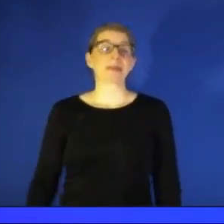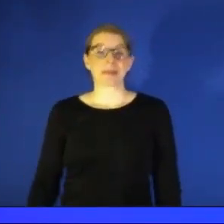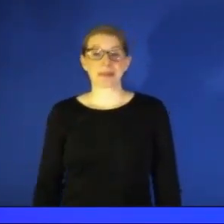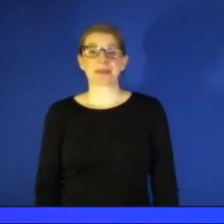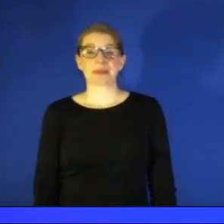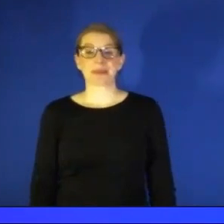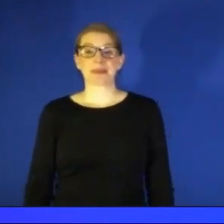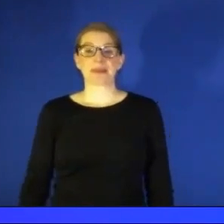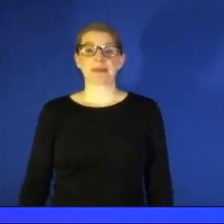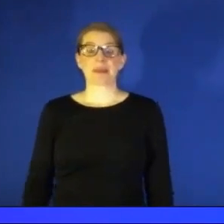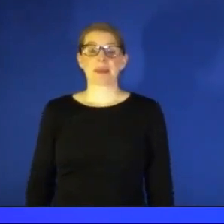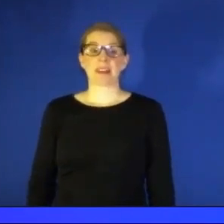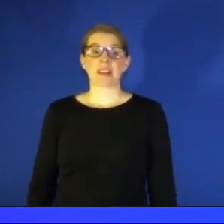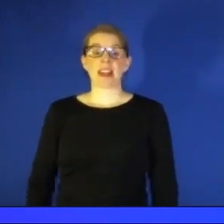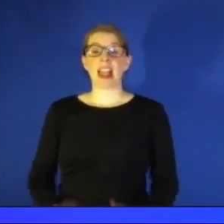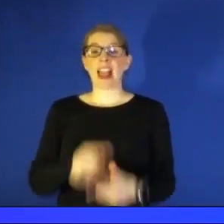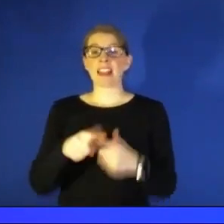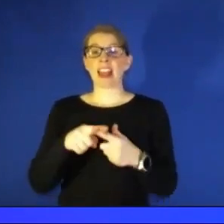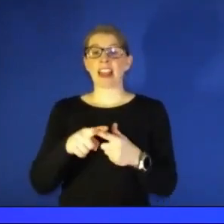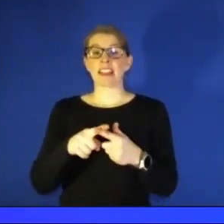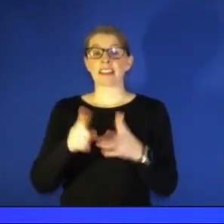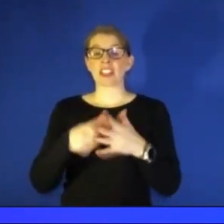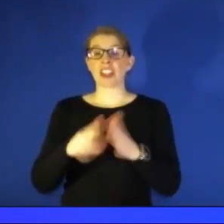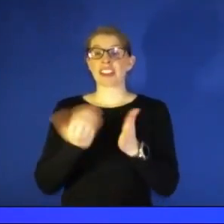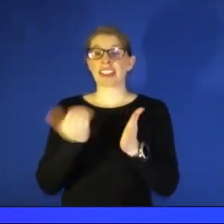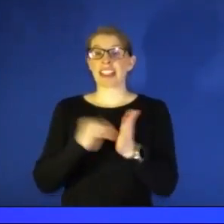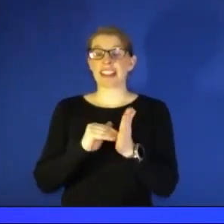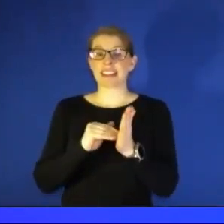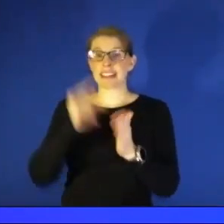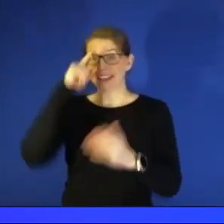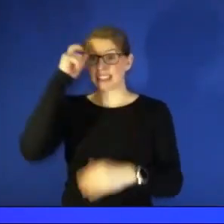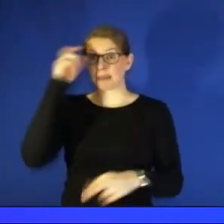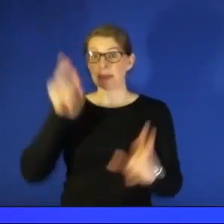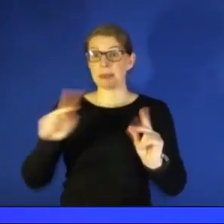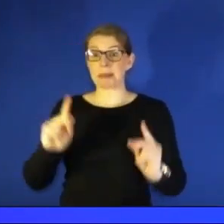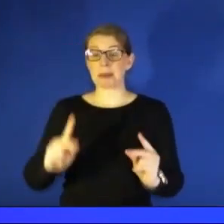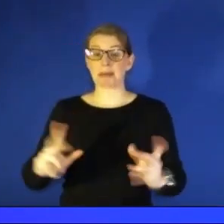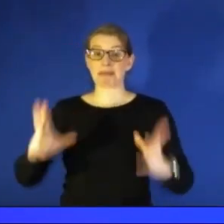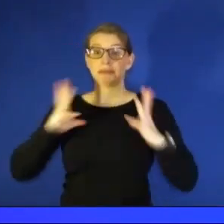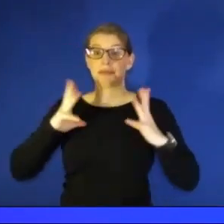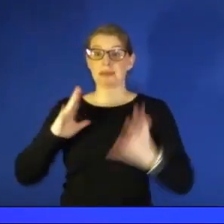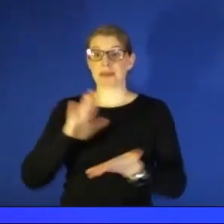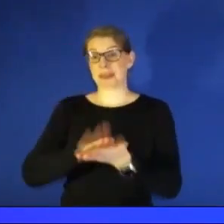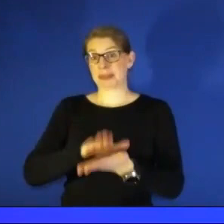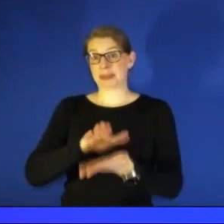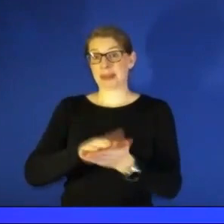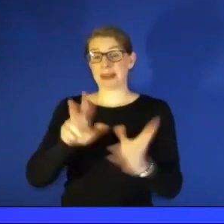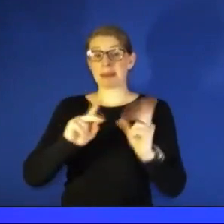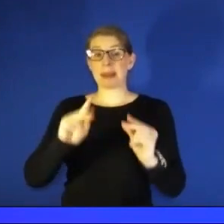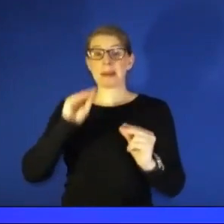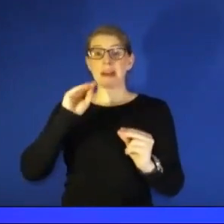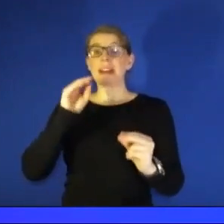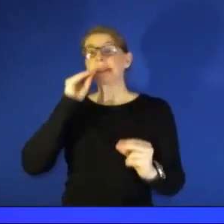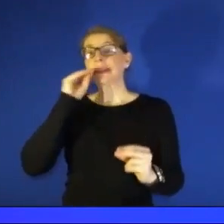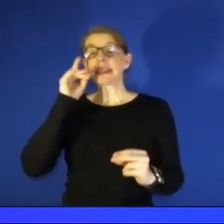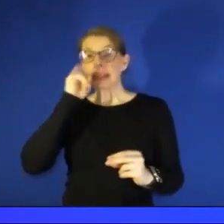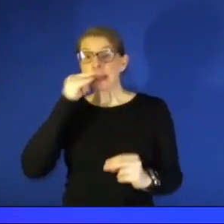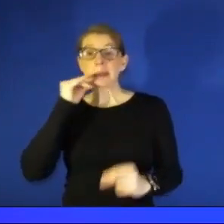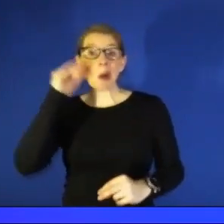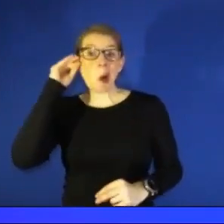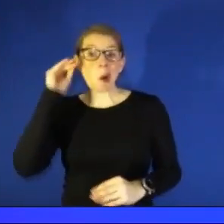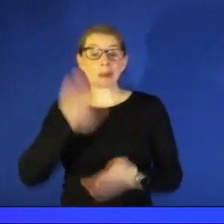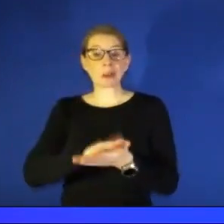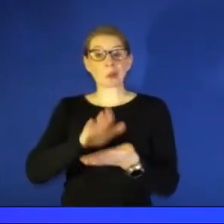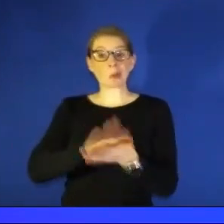then I think it picks up in the summer a little bit when people are out of school, kids are home from school, any kinds of procedures that